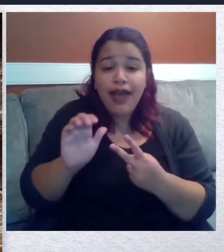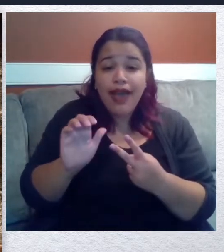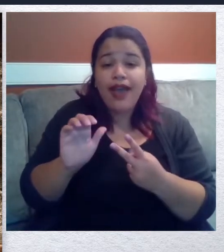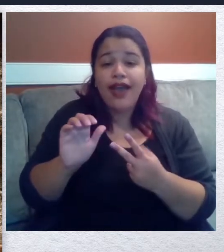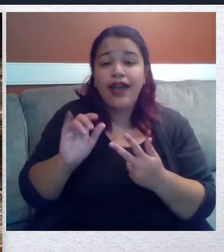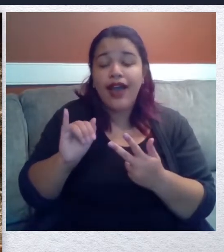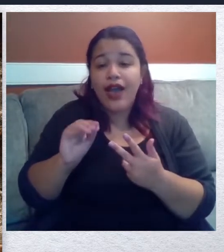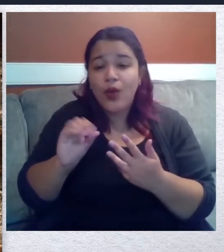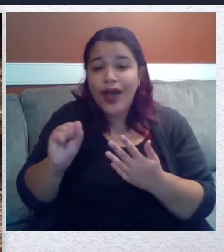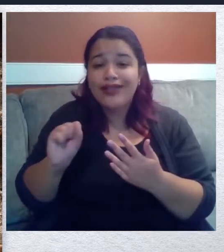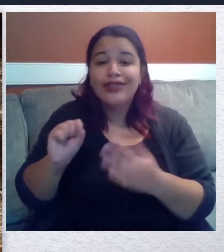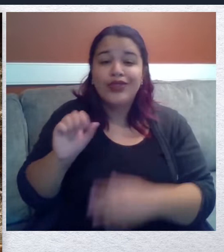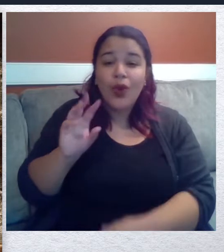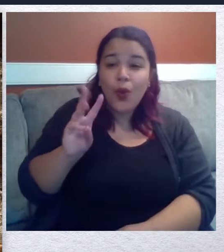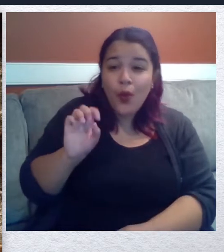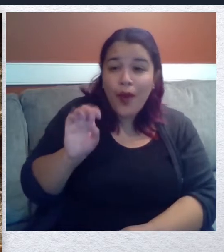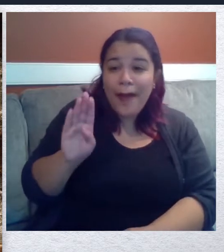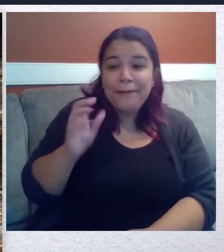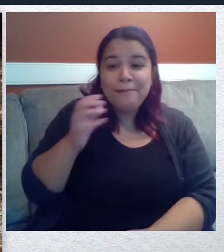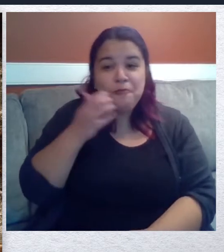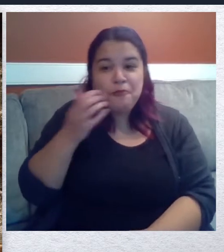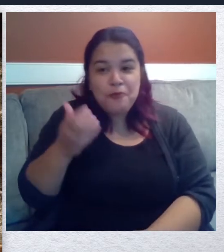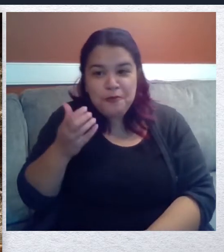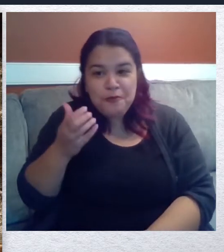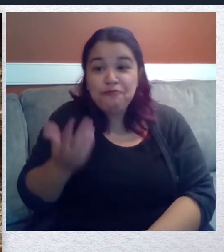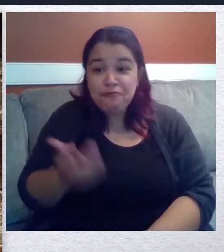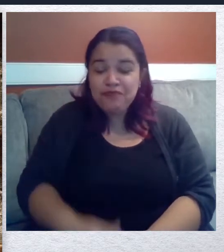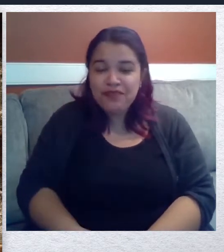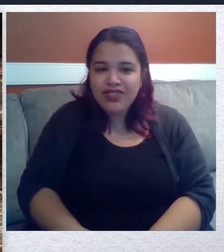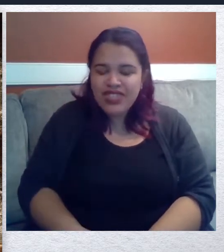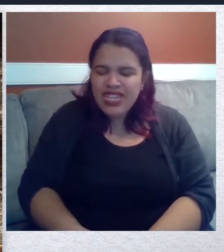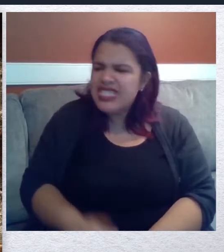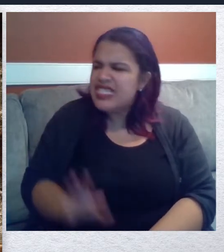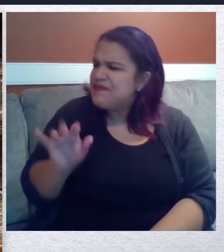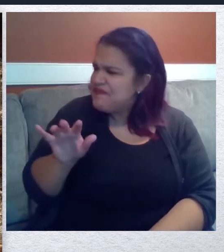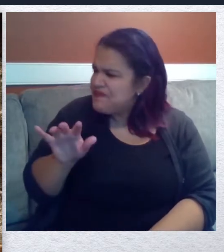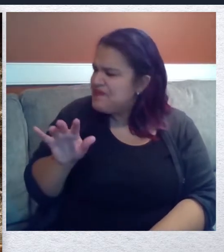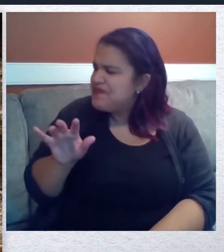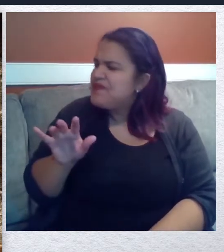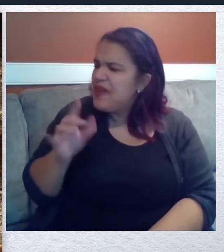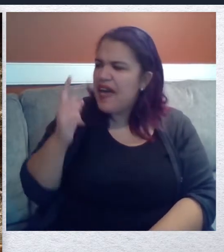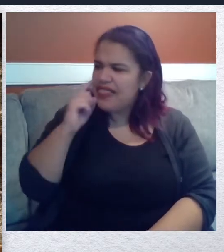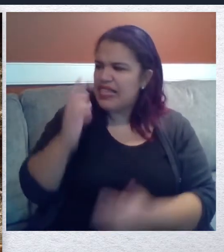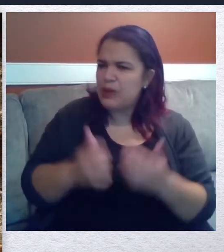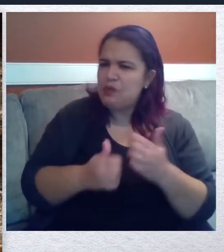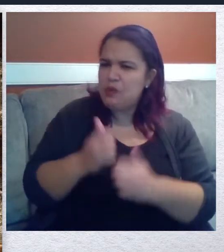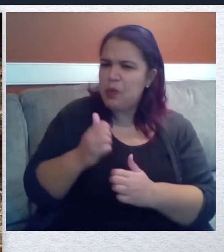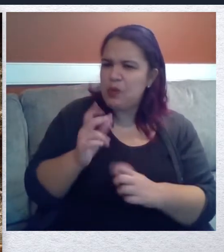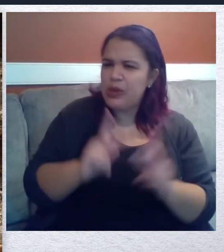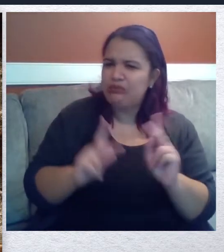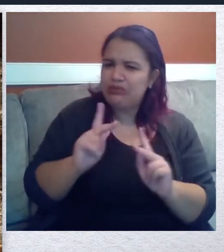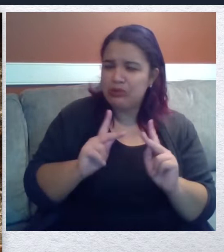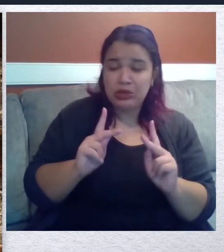So Dennis, I think many of the candidates participating in the virtual hiring event have probably never done a